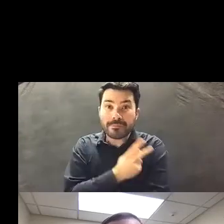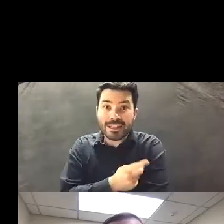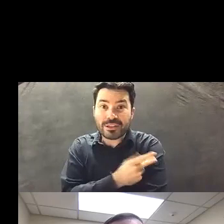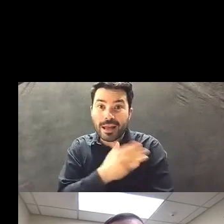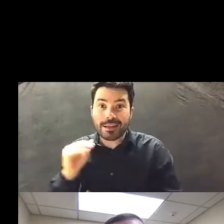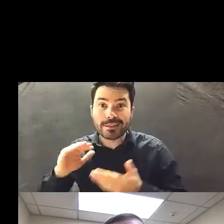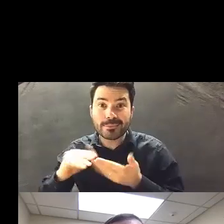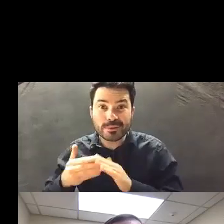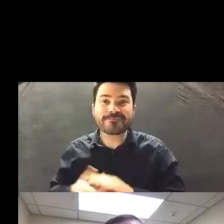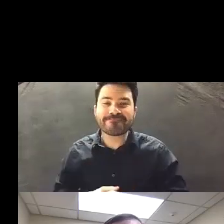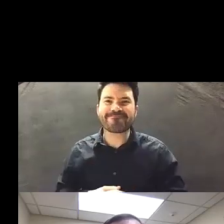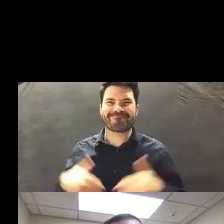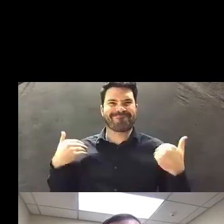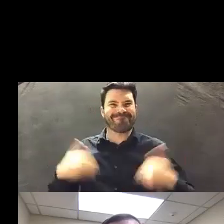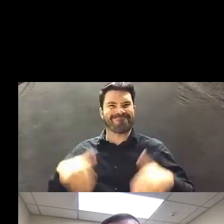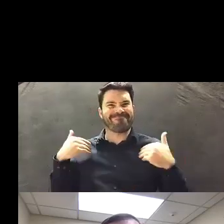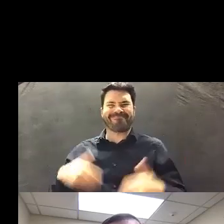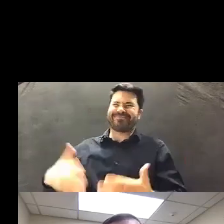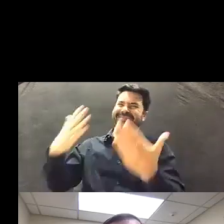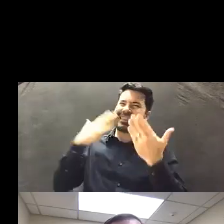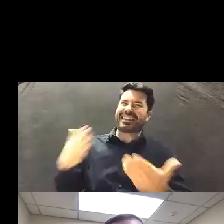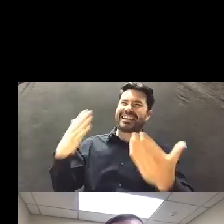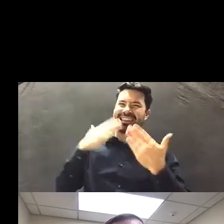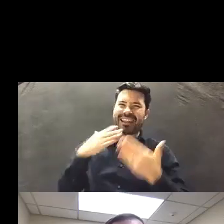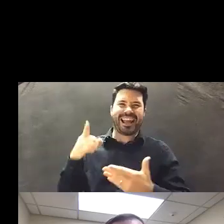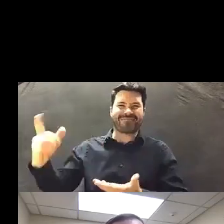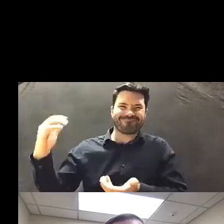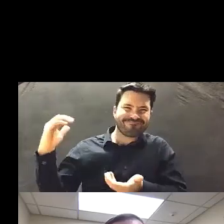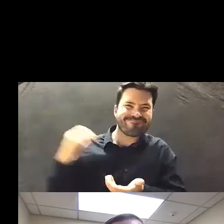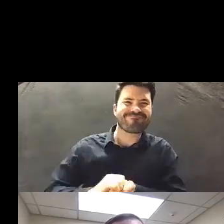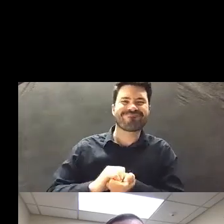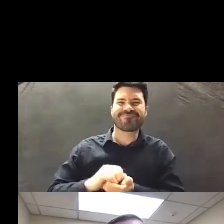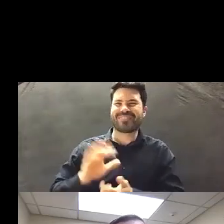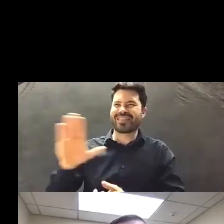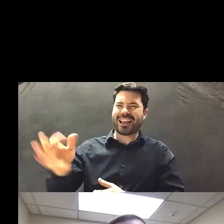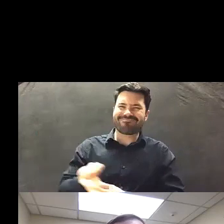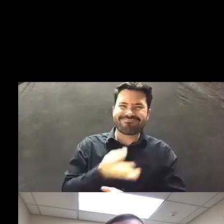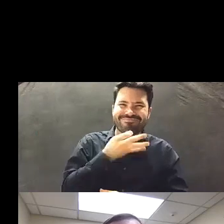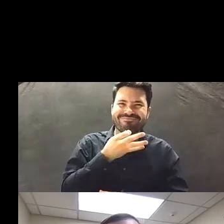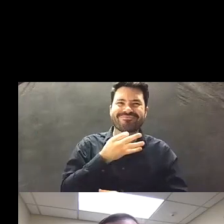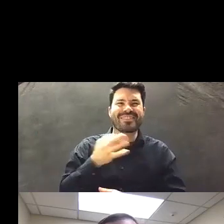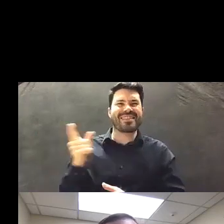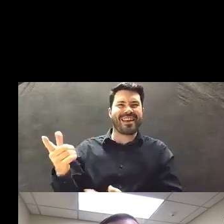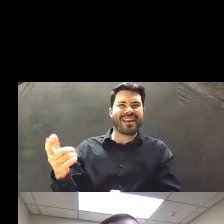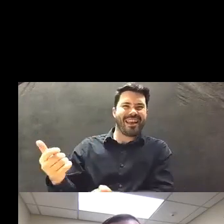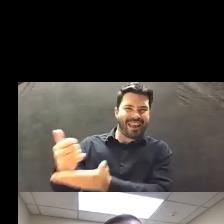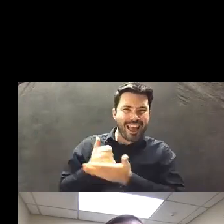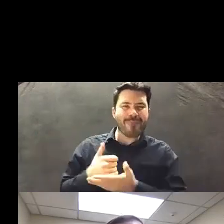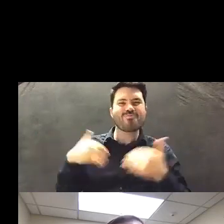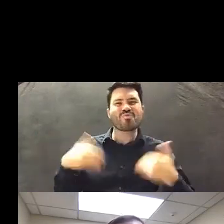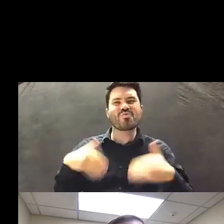grateful for this partnership. I'm so grateful for the creativity and expertise that is moving us forward toward our goals with our initiative of the